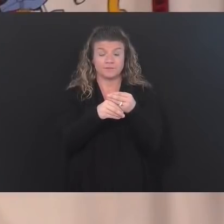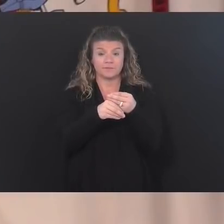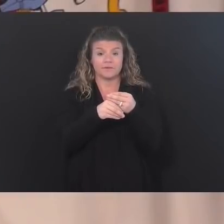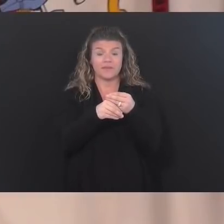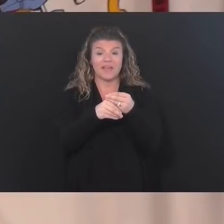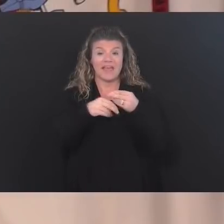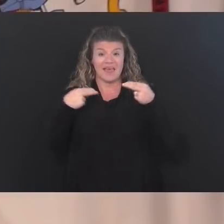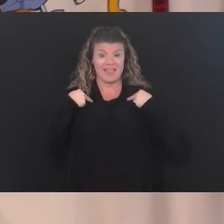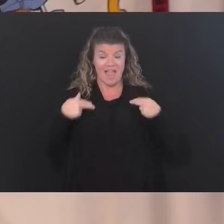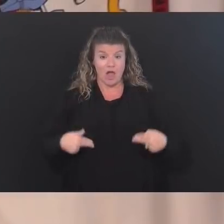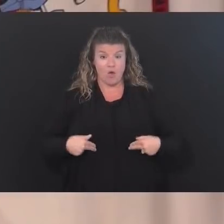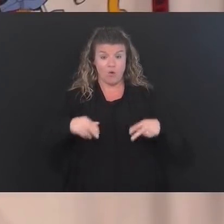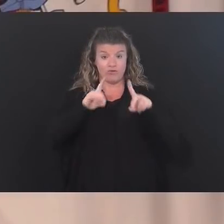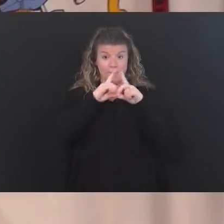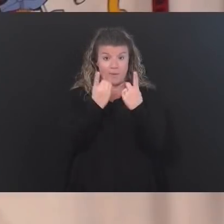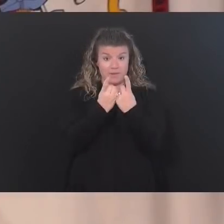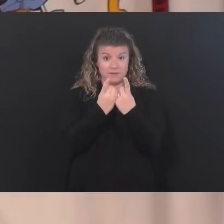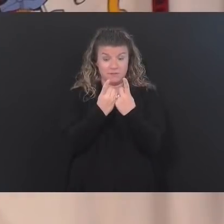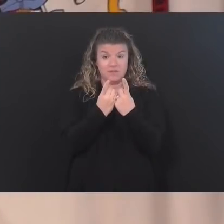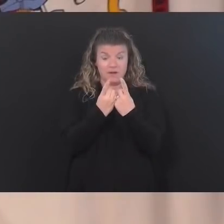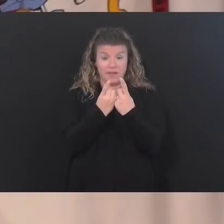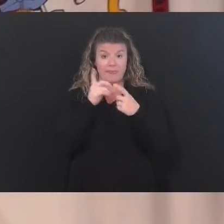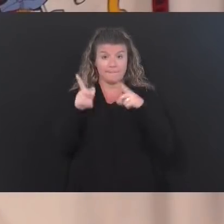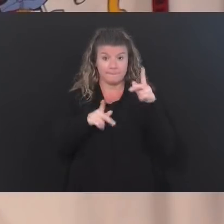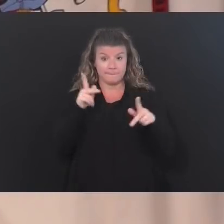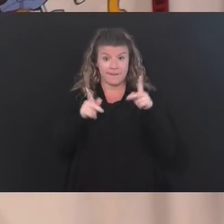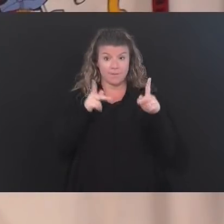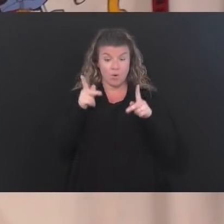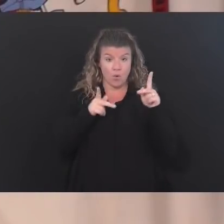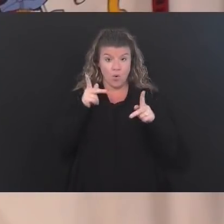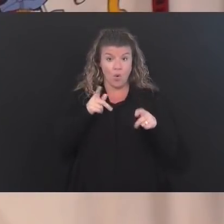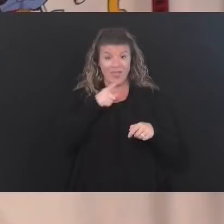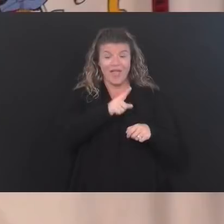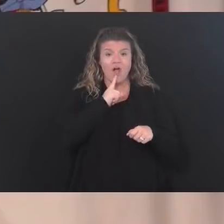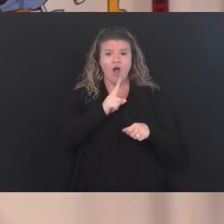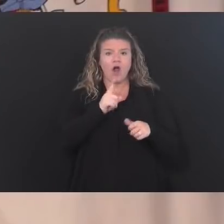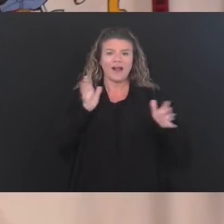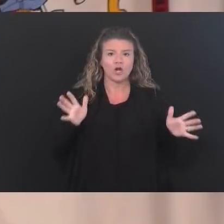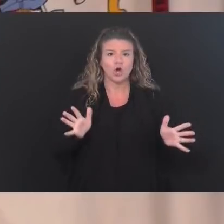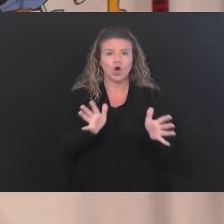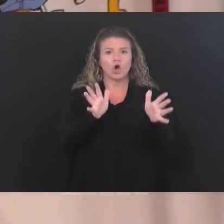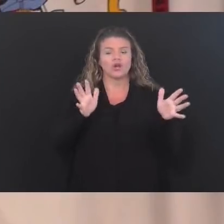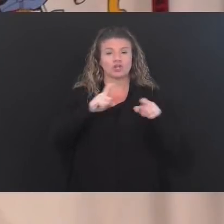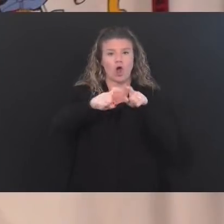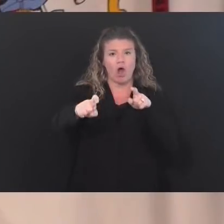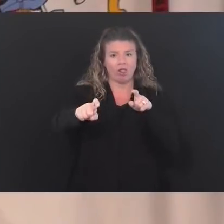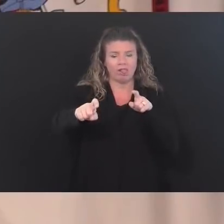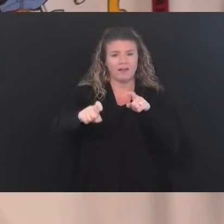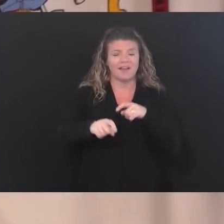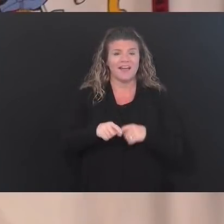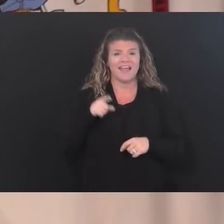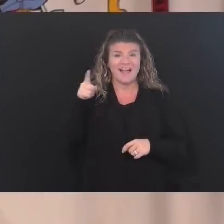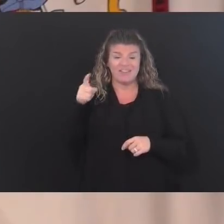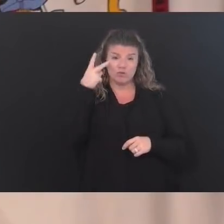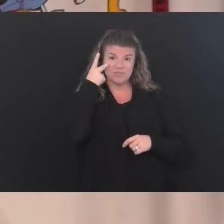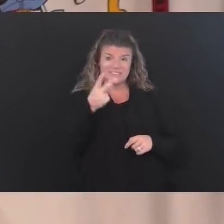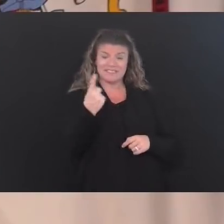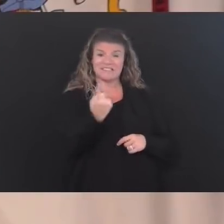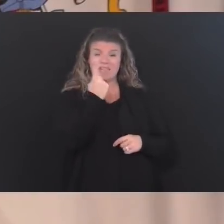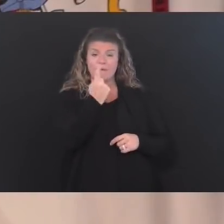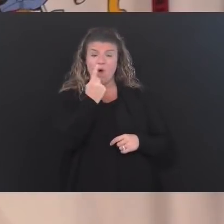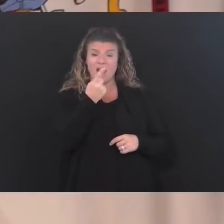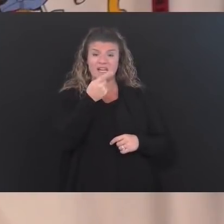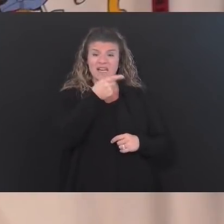health department people are urged to call if they see someone, if they see people that